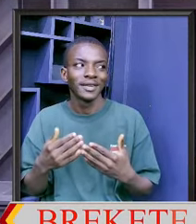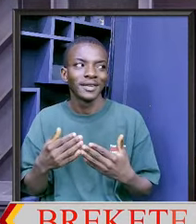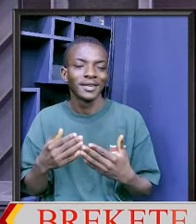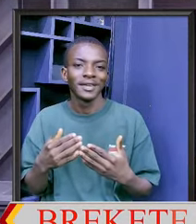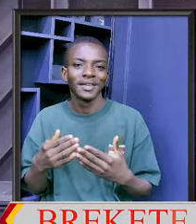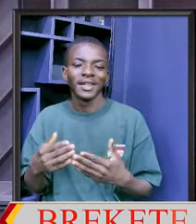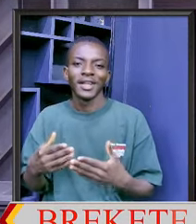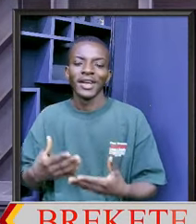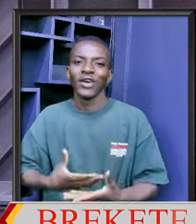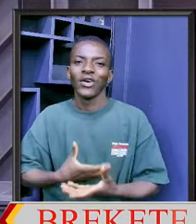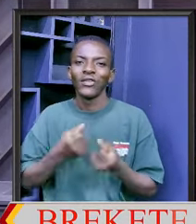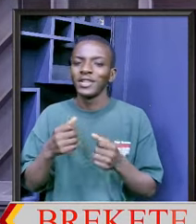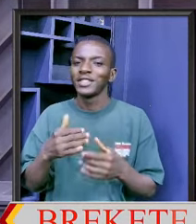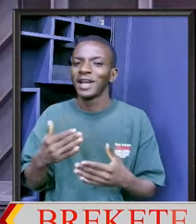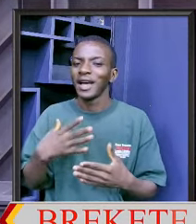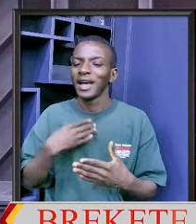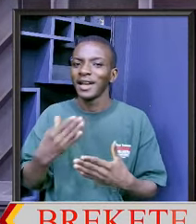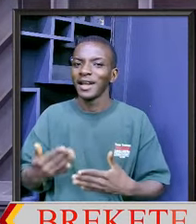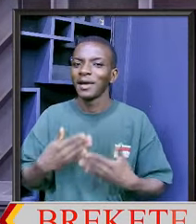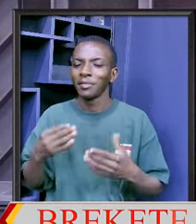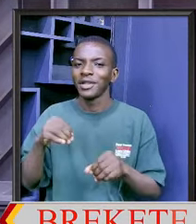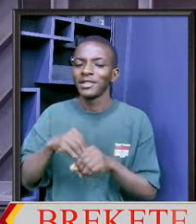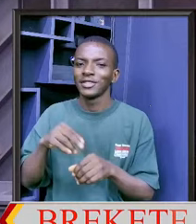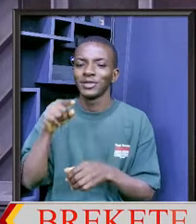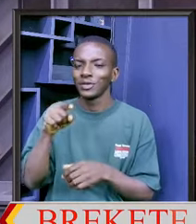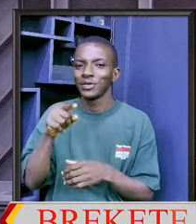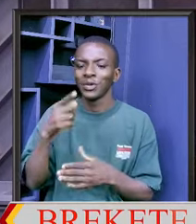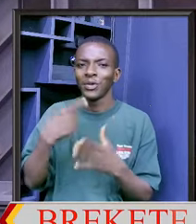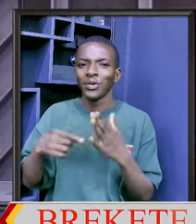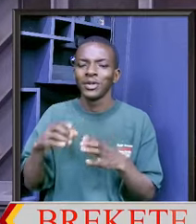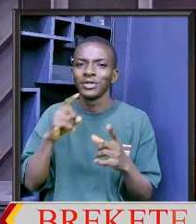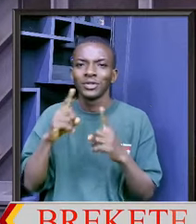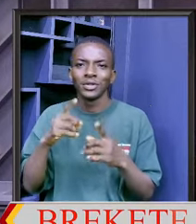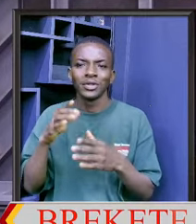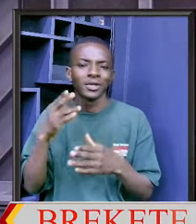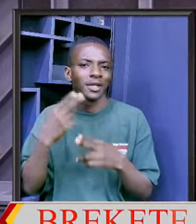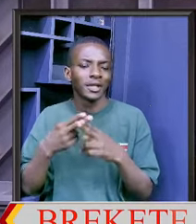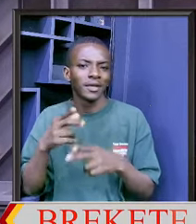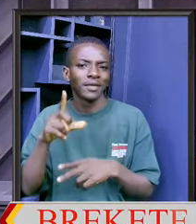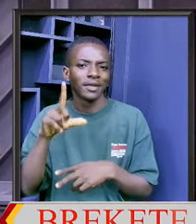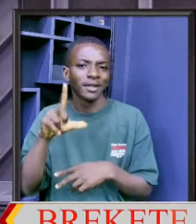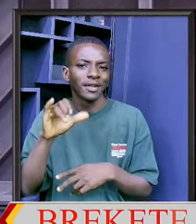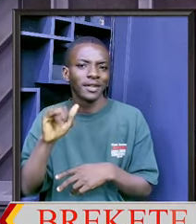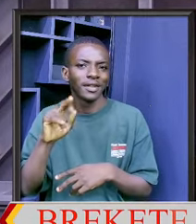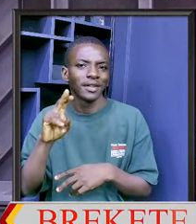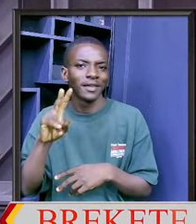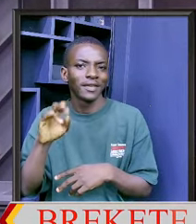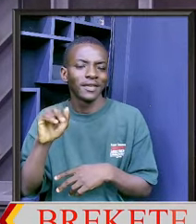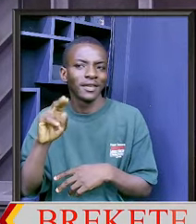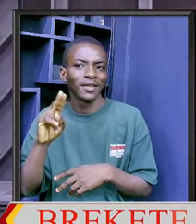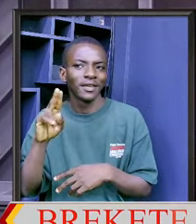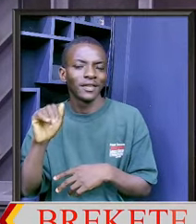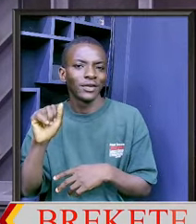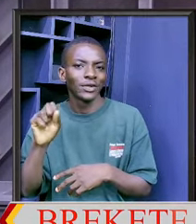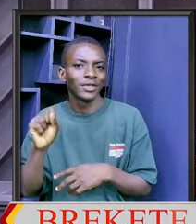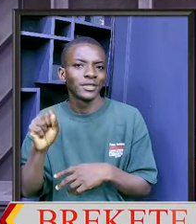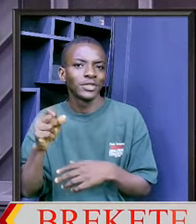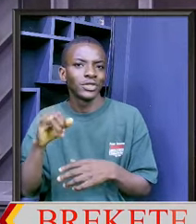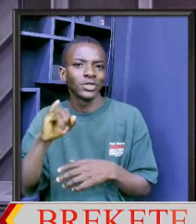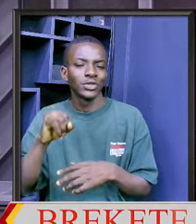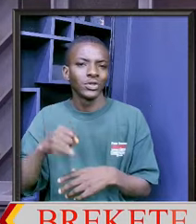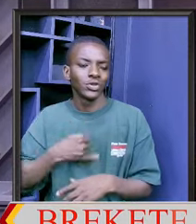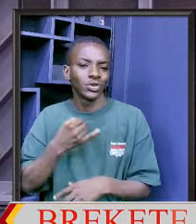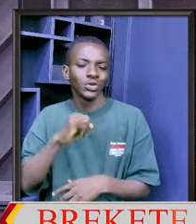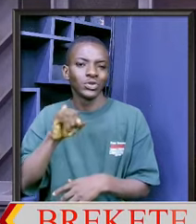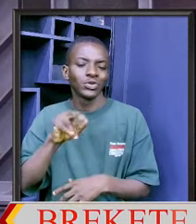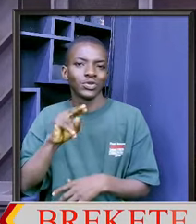See the confidence and the happiness in you. What in you talk say be your name again? My name is Livinus John